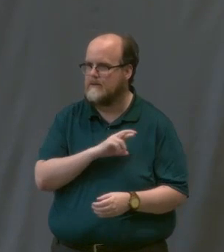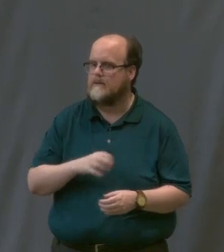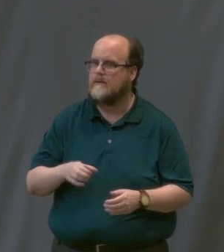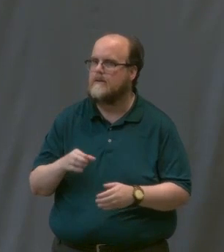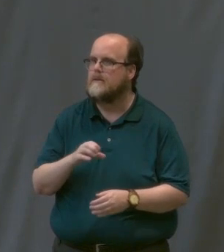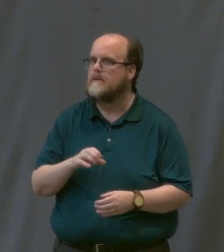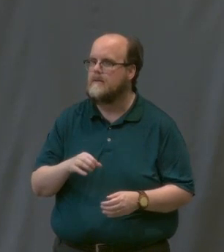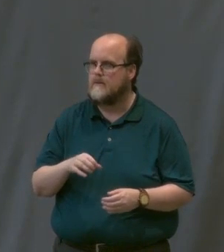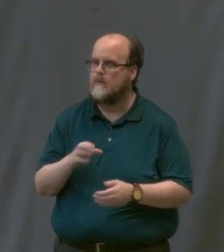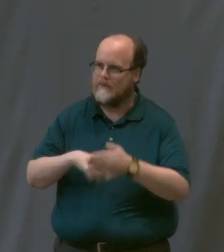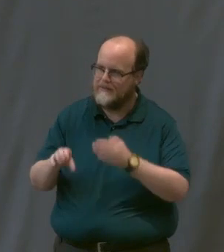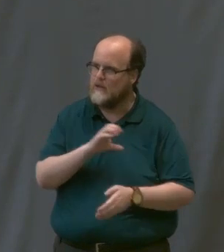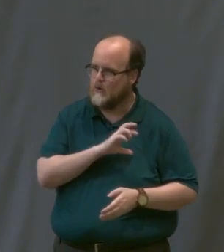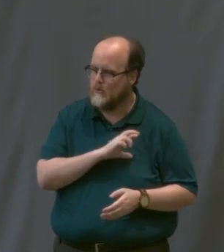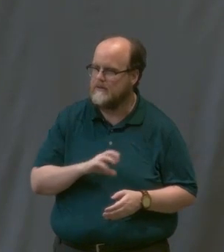was